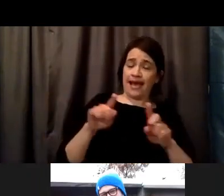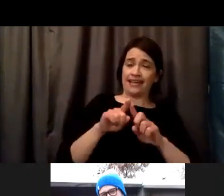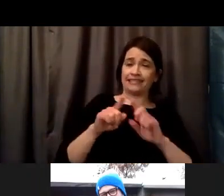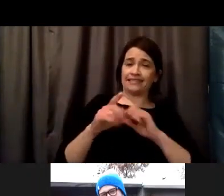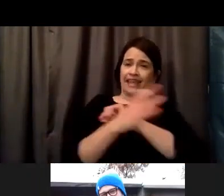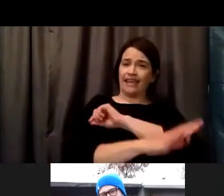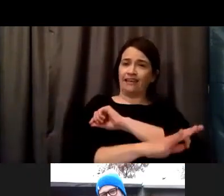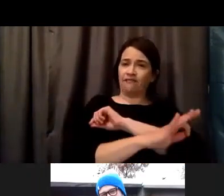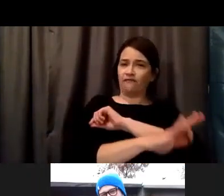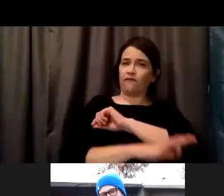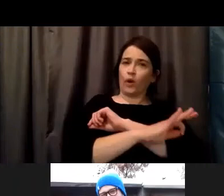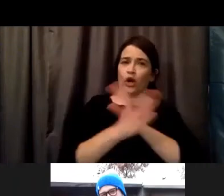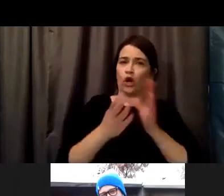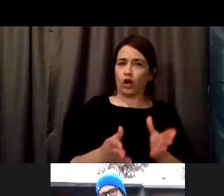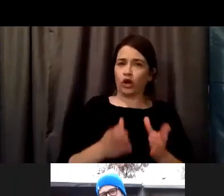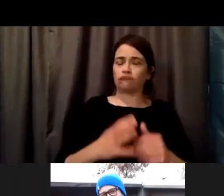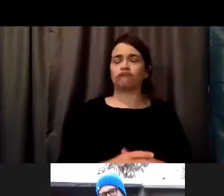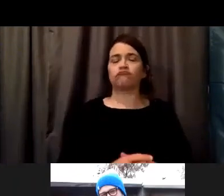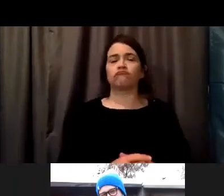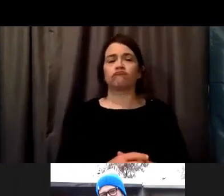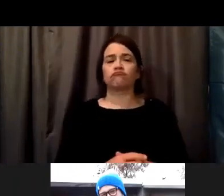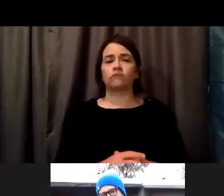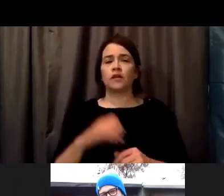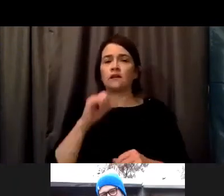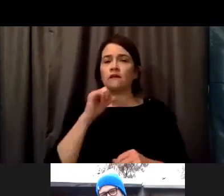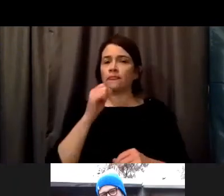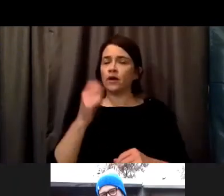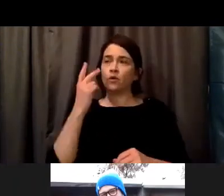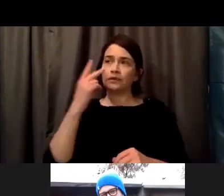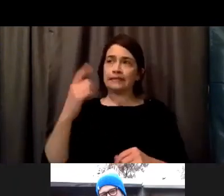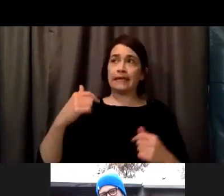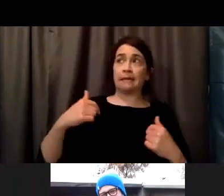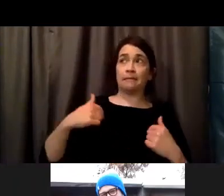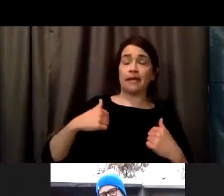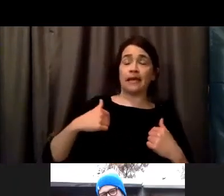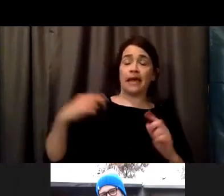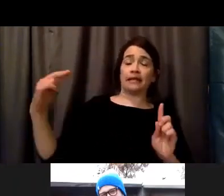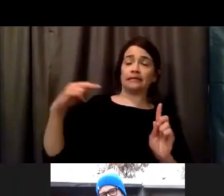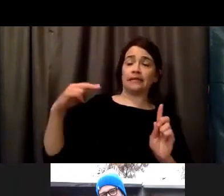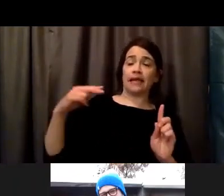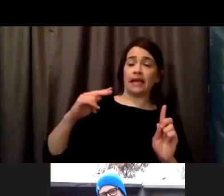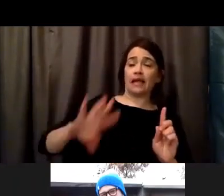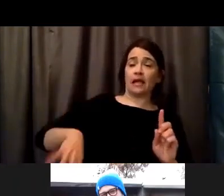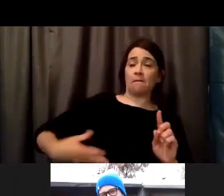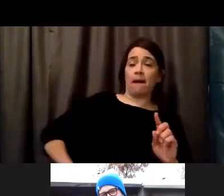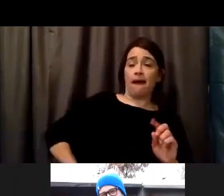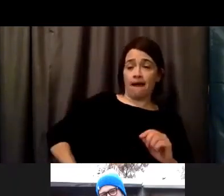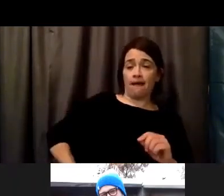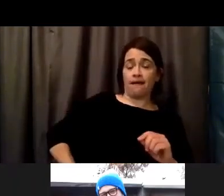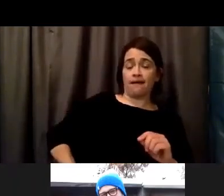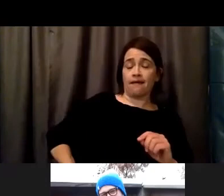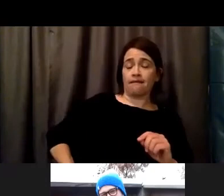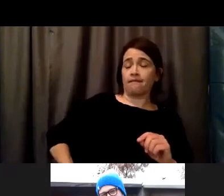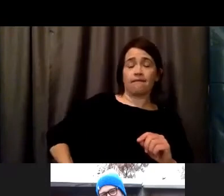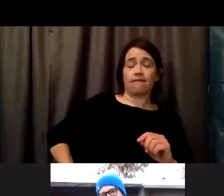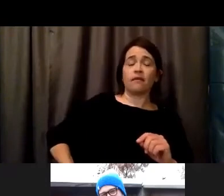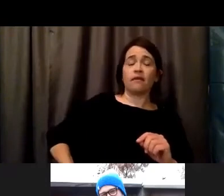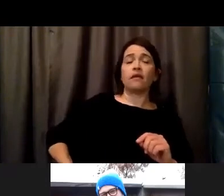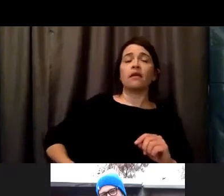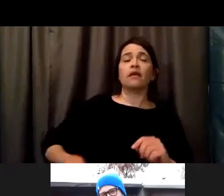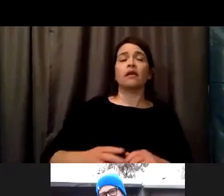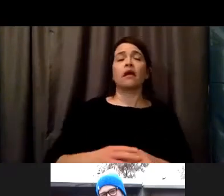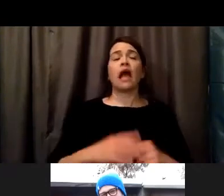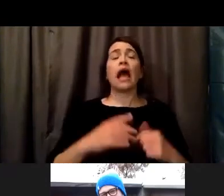really see me as a Khmer Cambodian. They see me as a foreigner who just happens to speak and